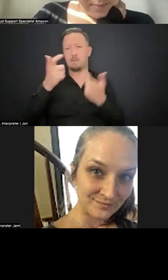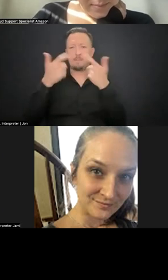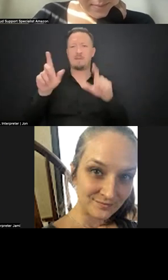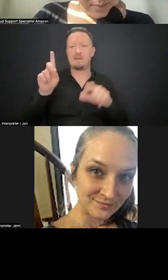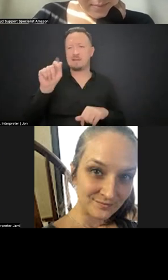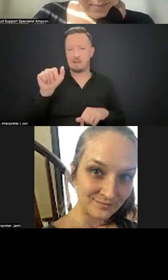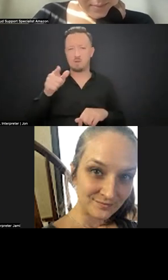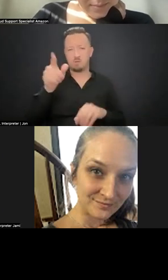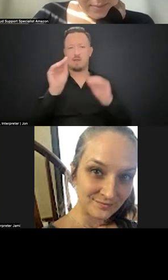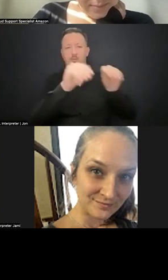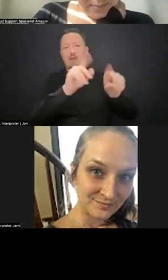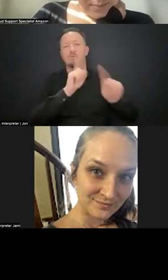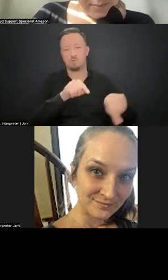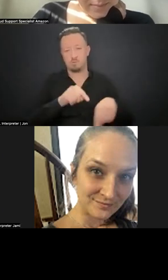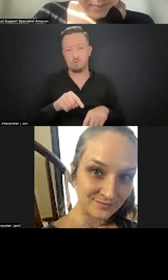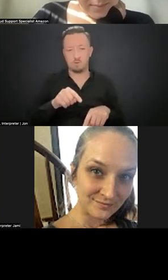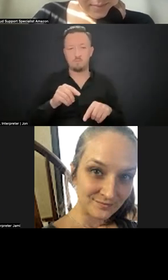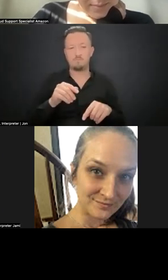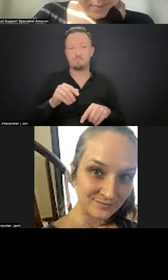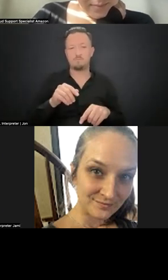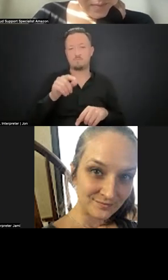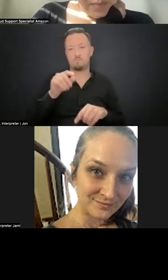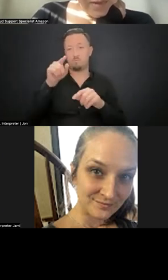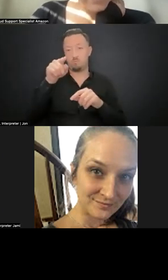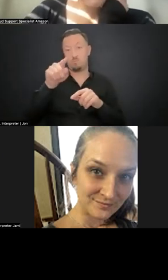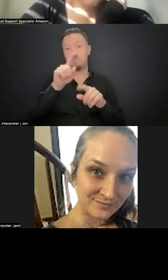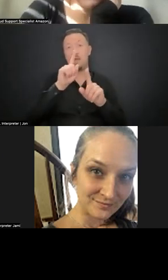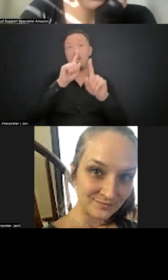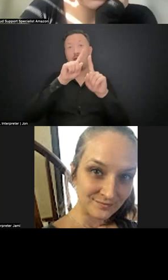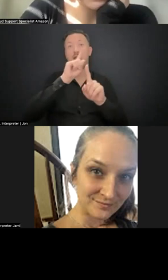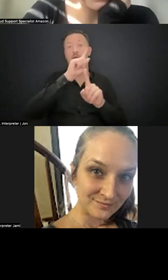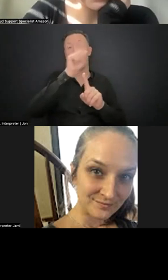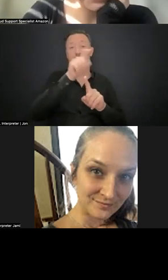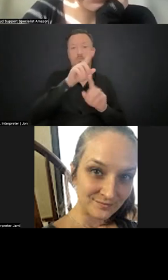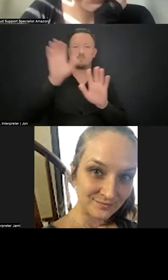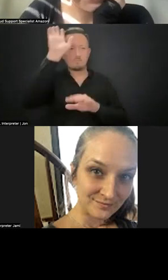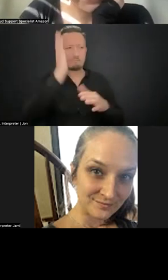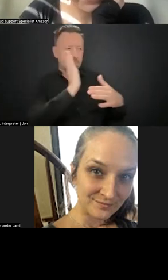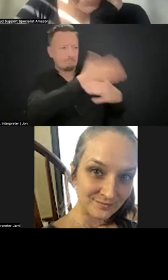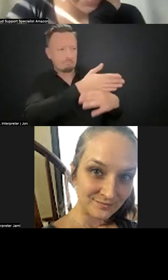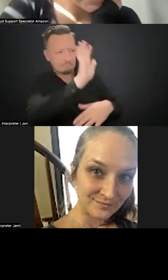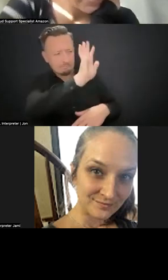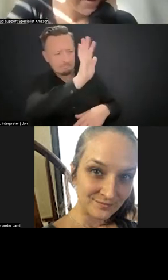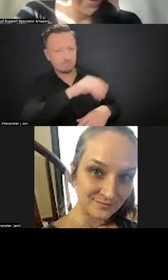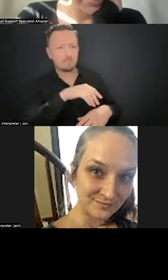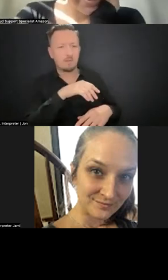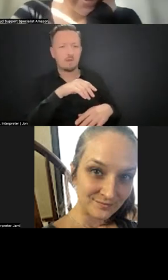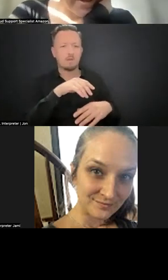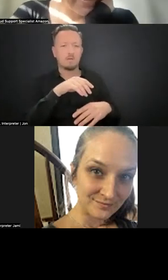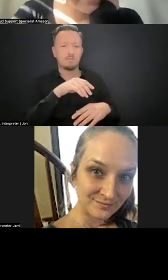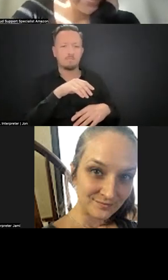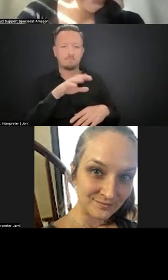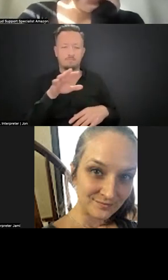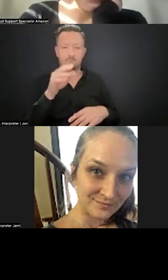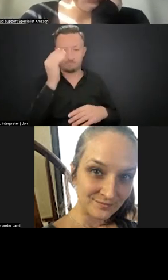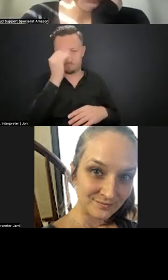your answers there and then submit. And then also, sorry, Bill, to interrupt here. I just Sure. want to make sure that